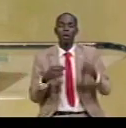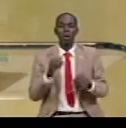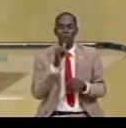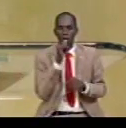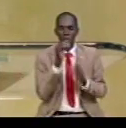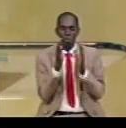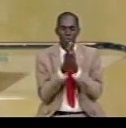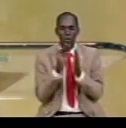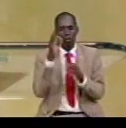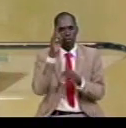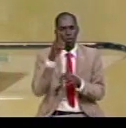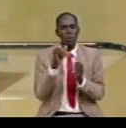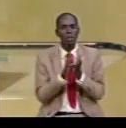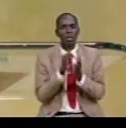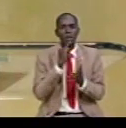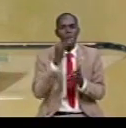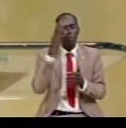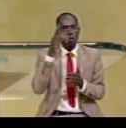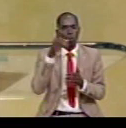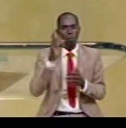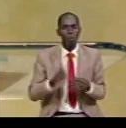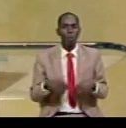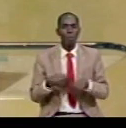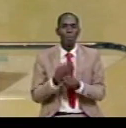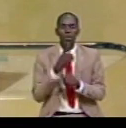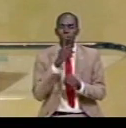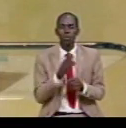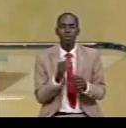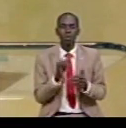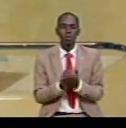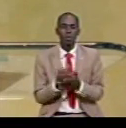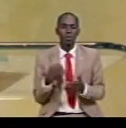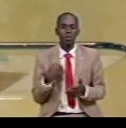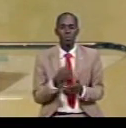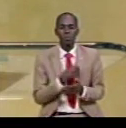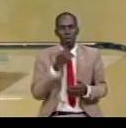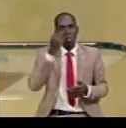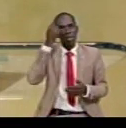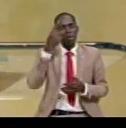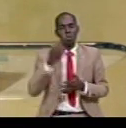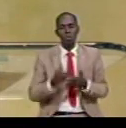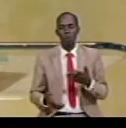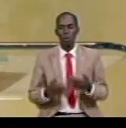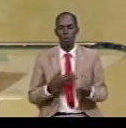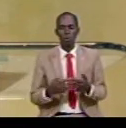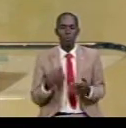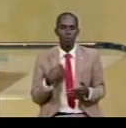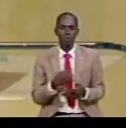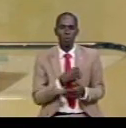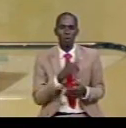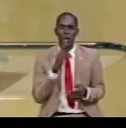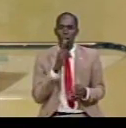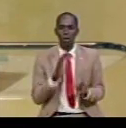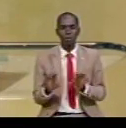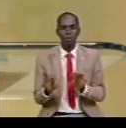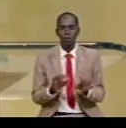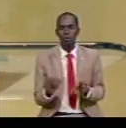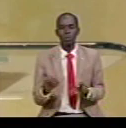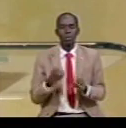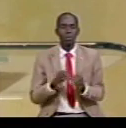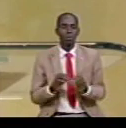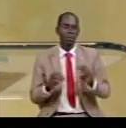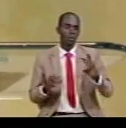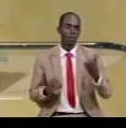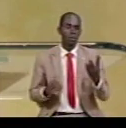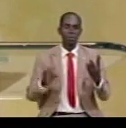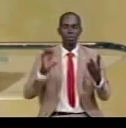sure that we understand what we are doing. In 2 Corinthians chapter 11, 2 Corinthians